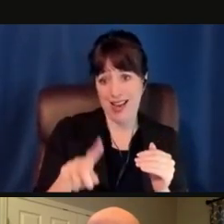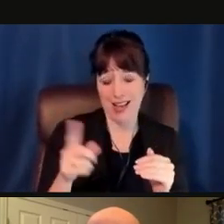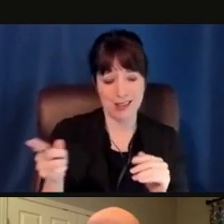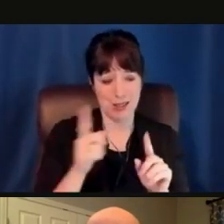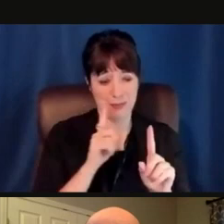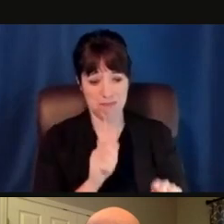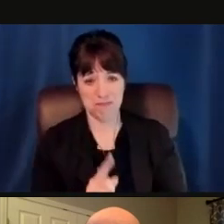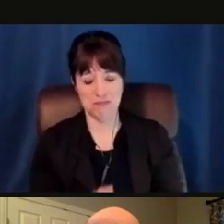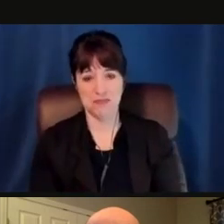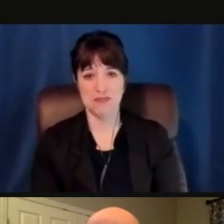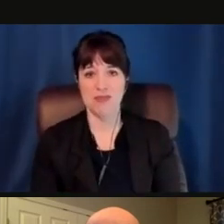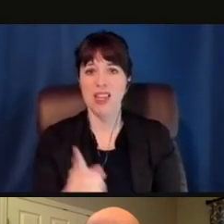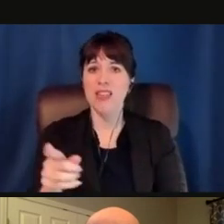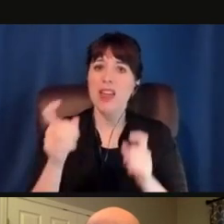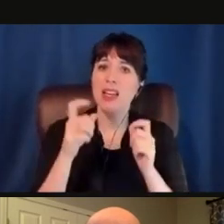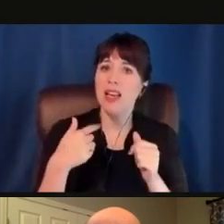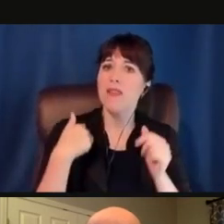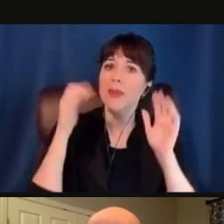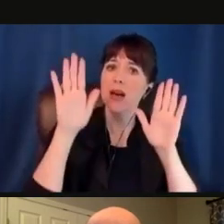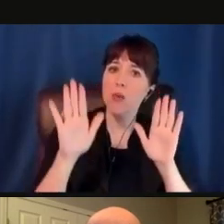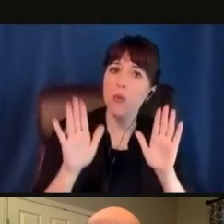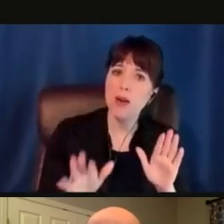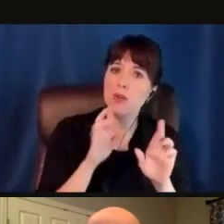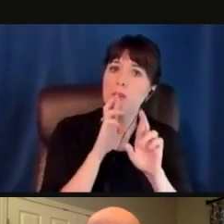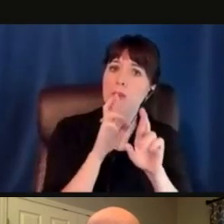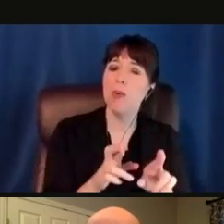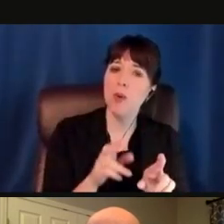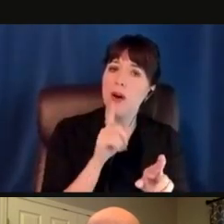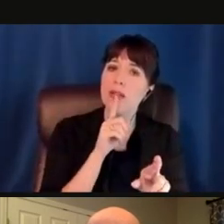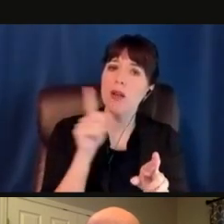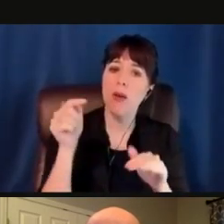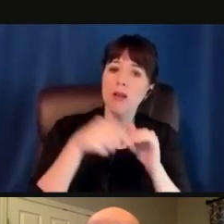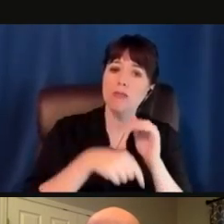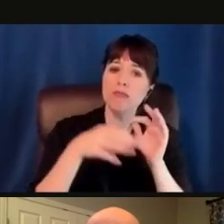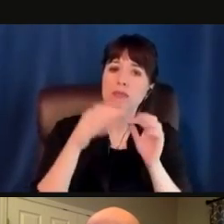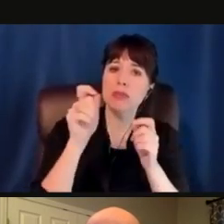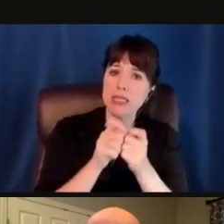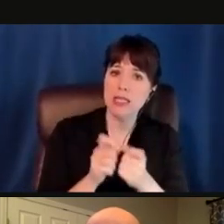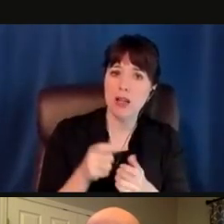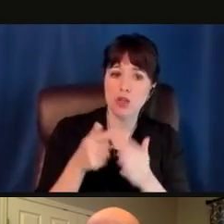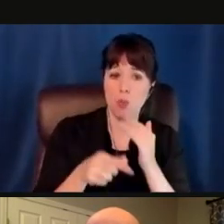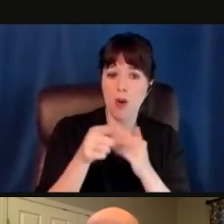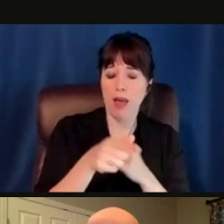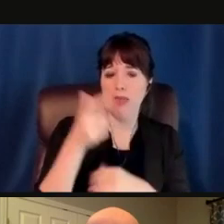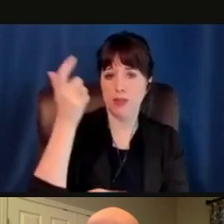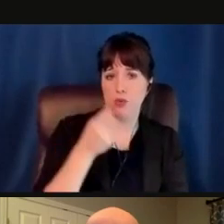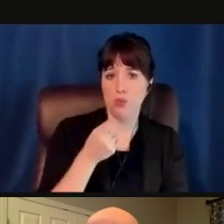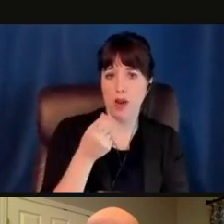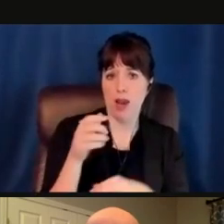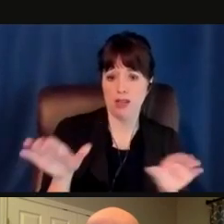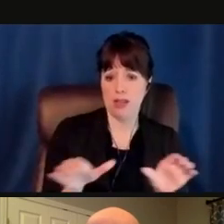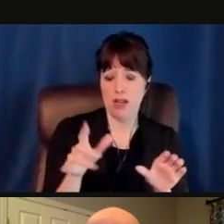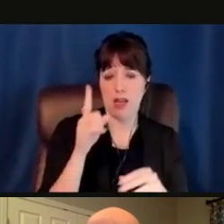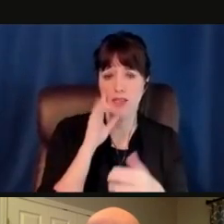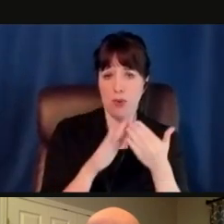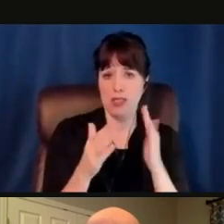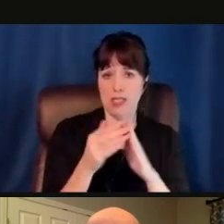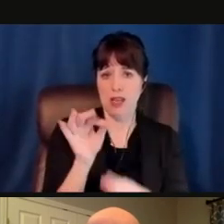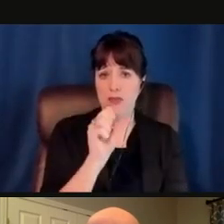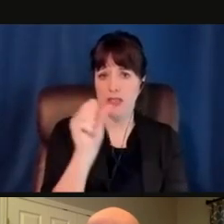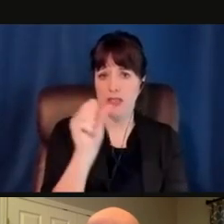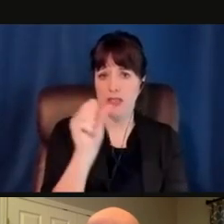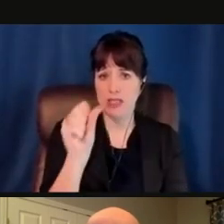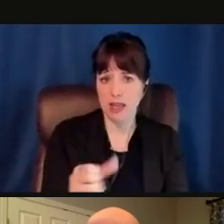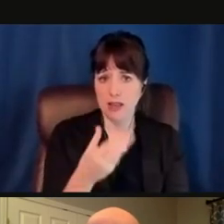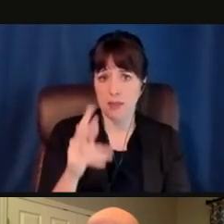And they gave me a wonderful report that really just goes into the details of what this grant does for the city of Salem and for its